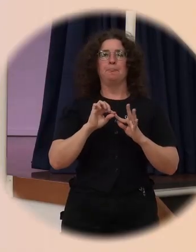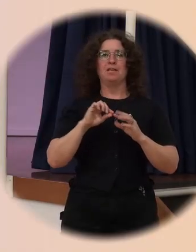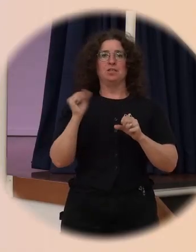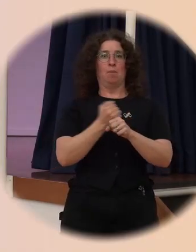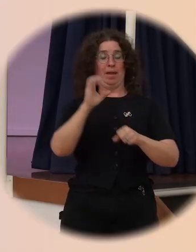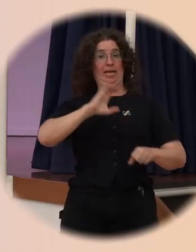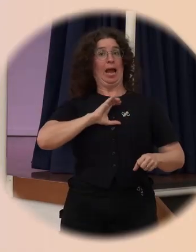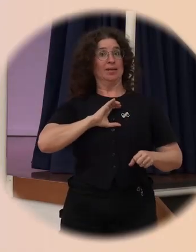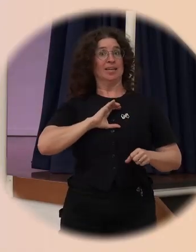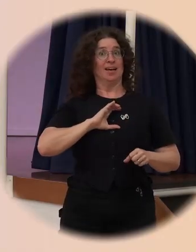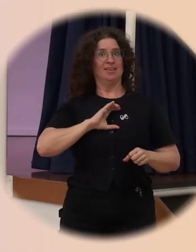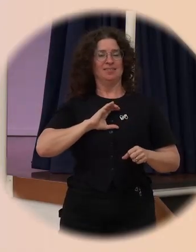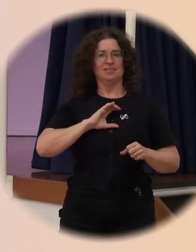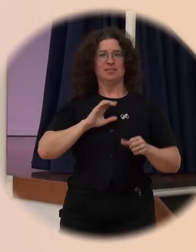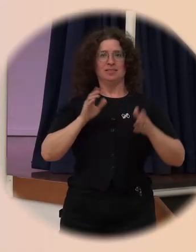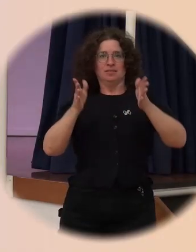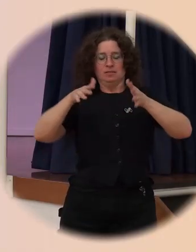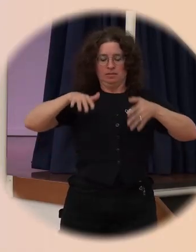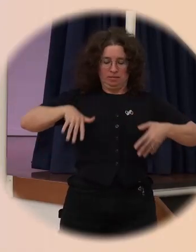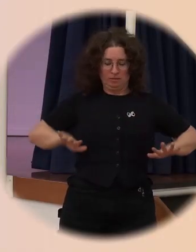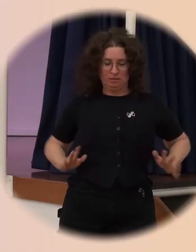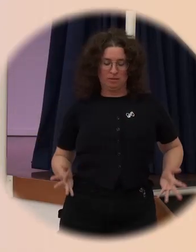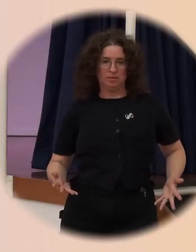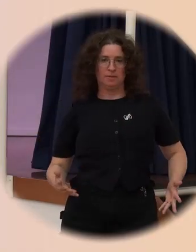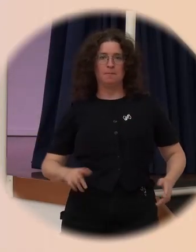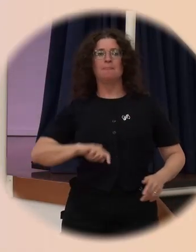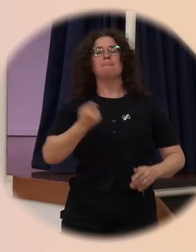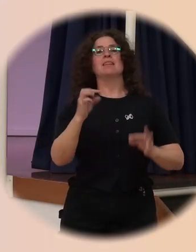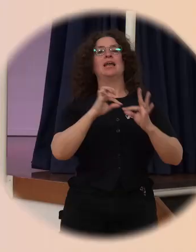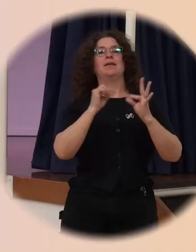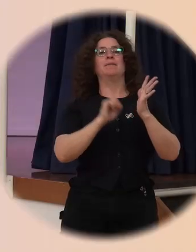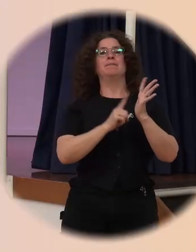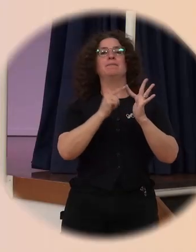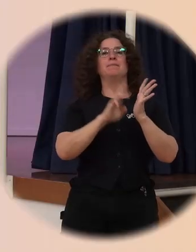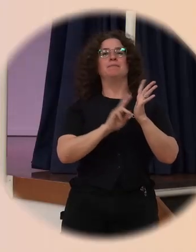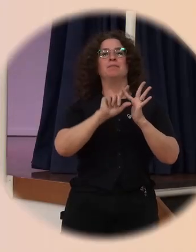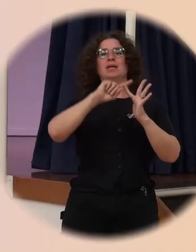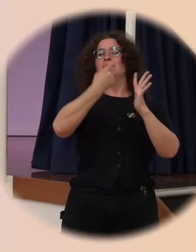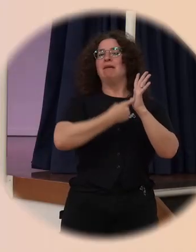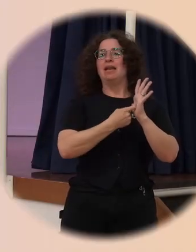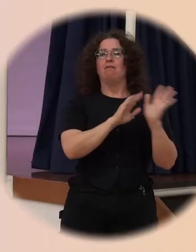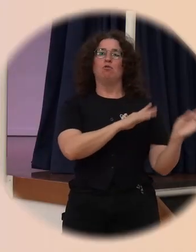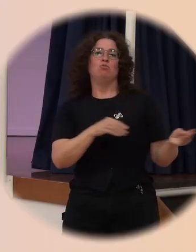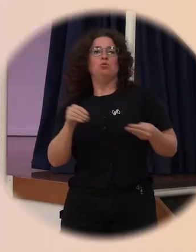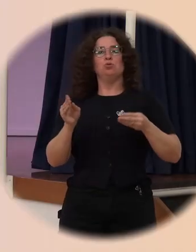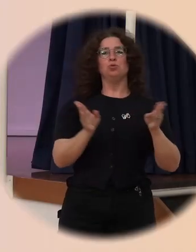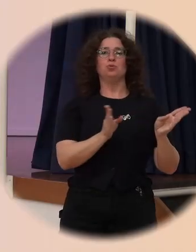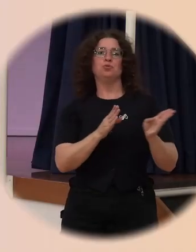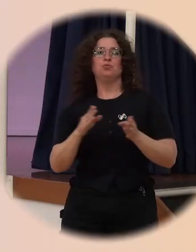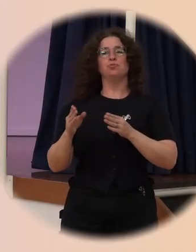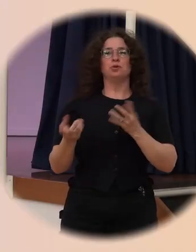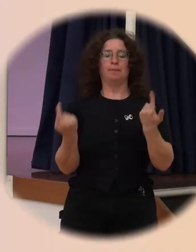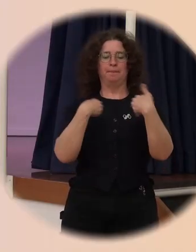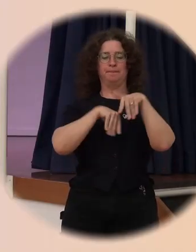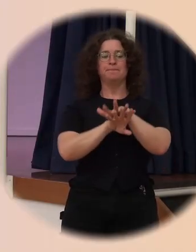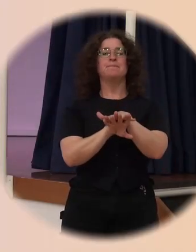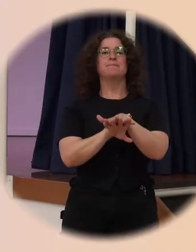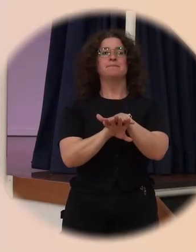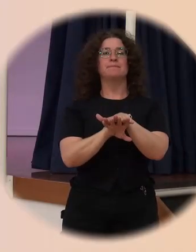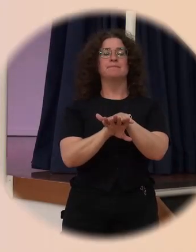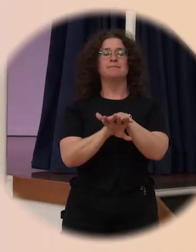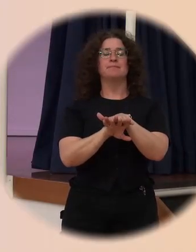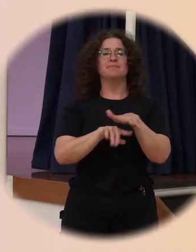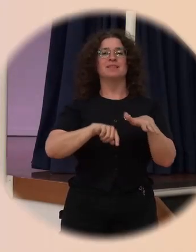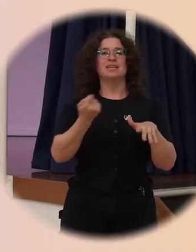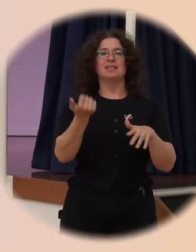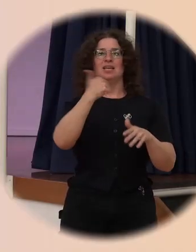character, we put them into Blender so that the motion and the character it combines together. And then we